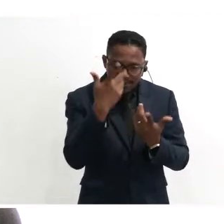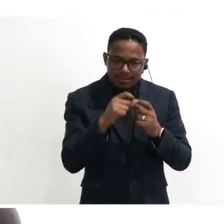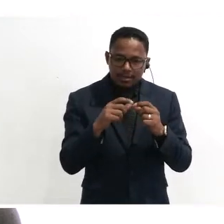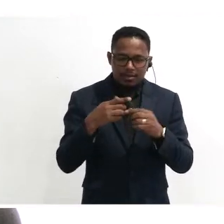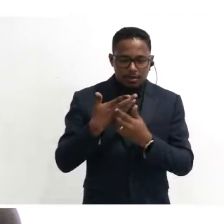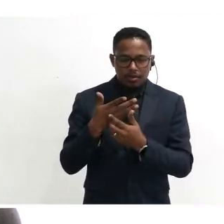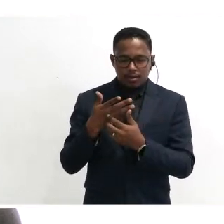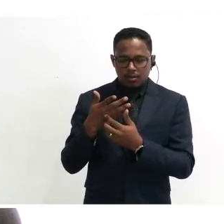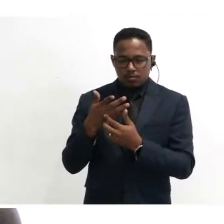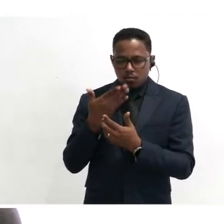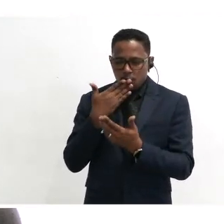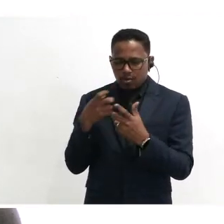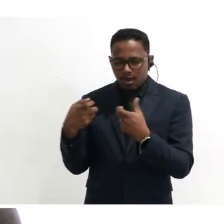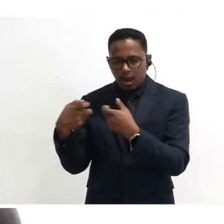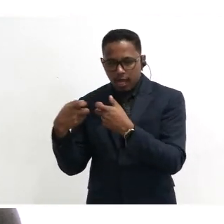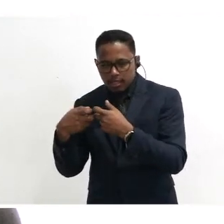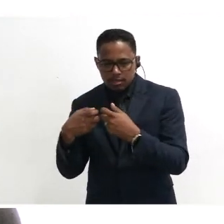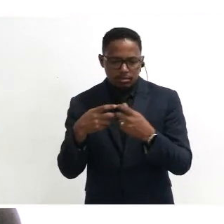So I would say